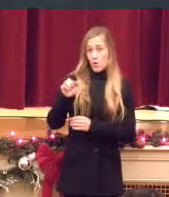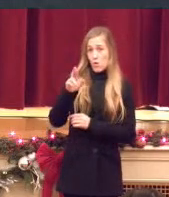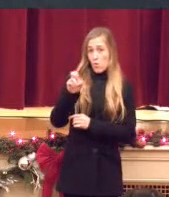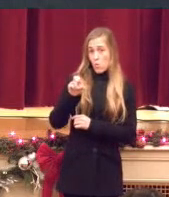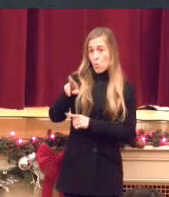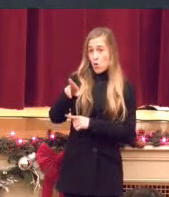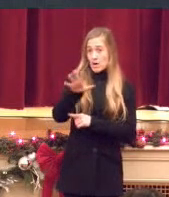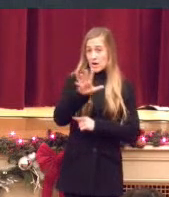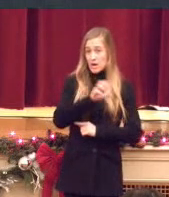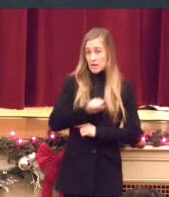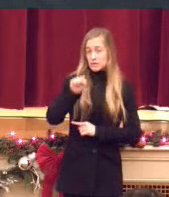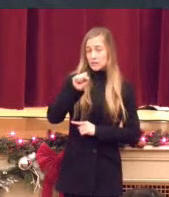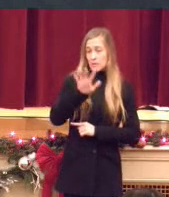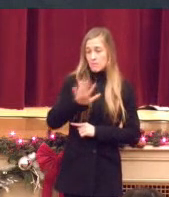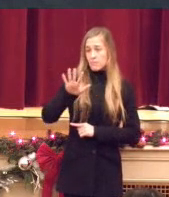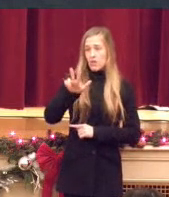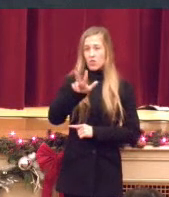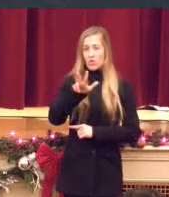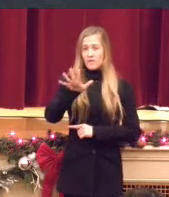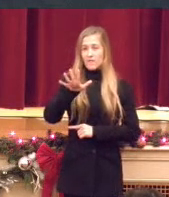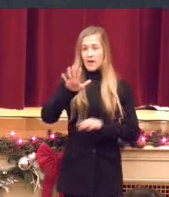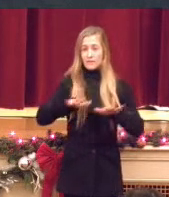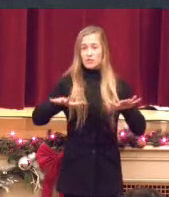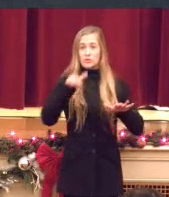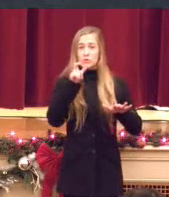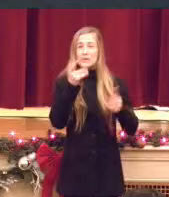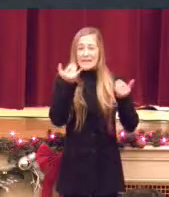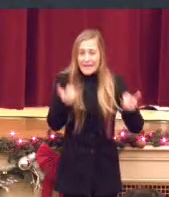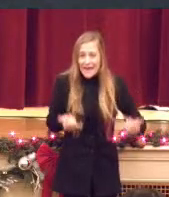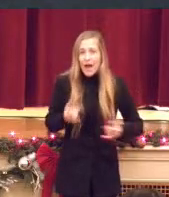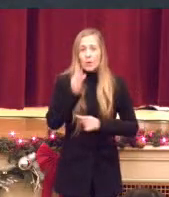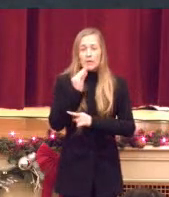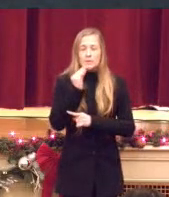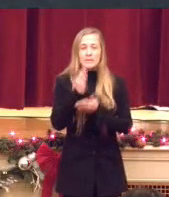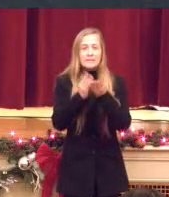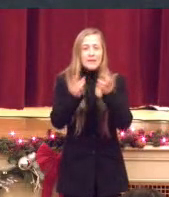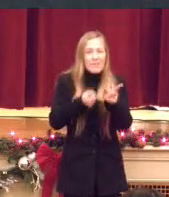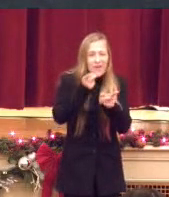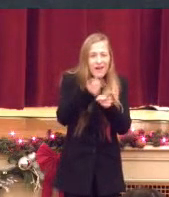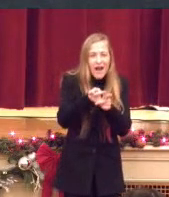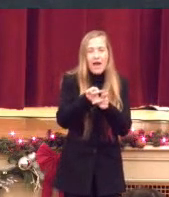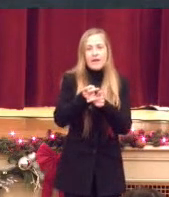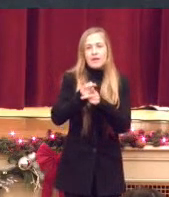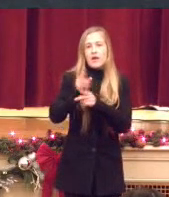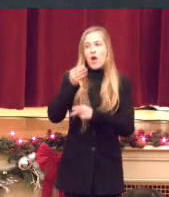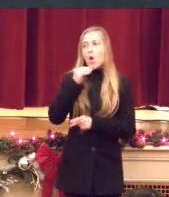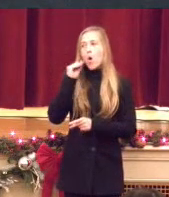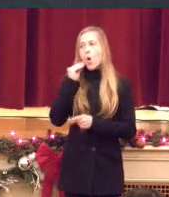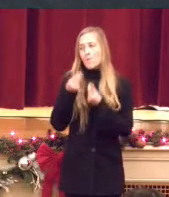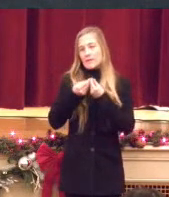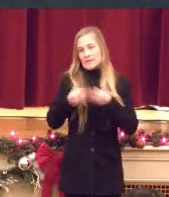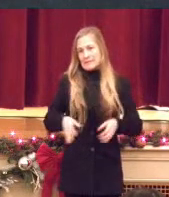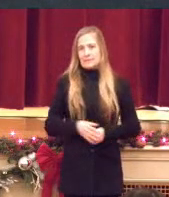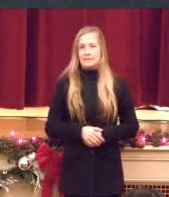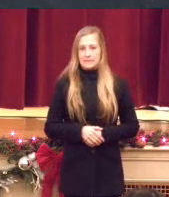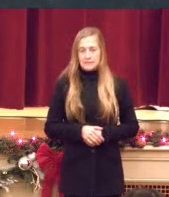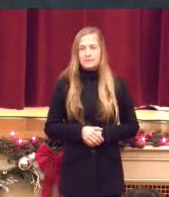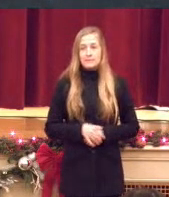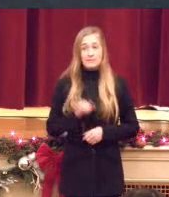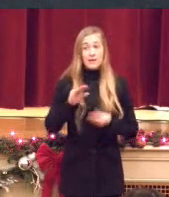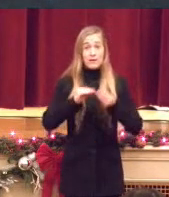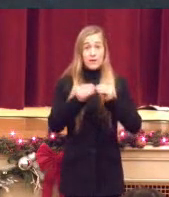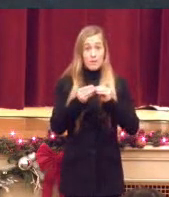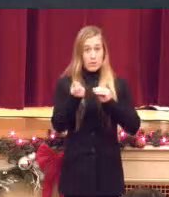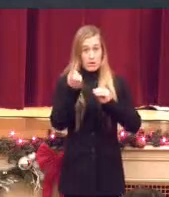they have 35 children who are experiencing some kind of homelessness. That number's bigger over